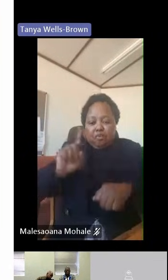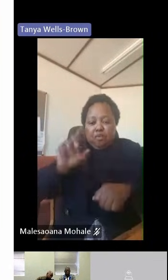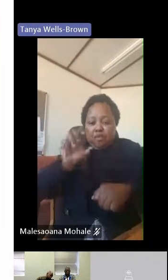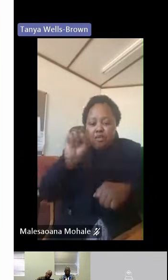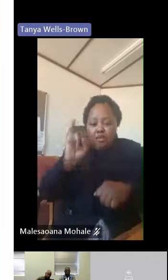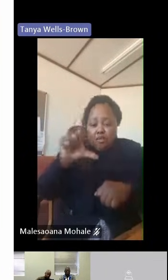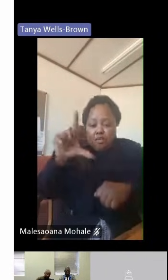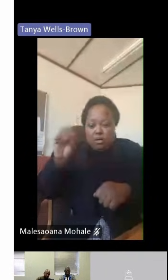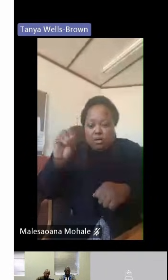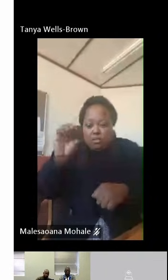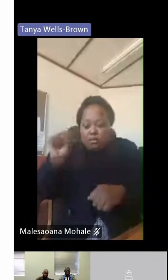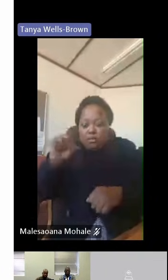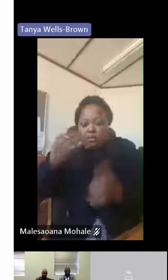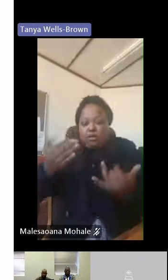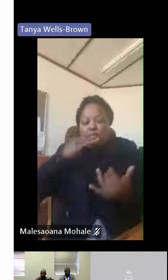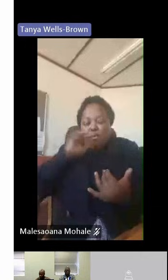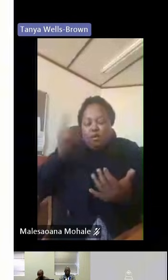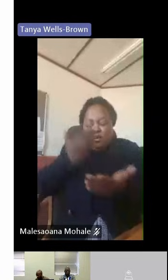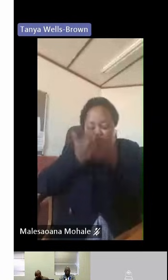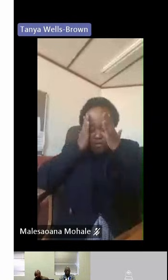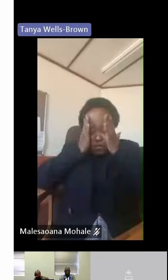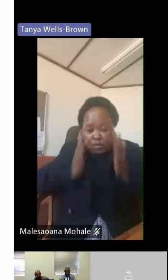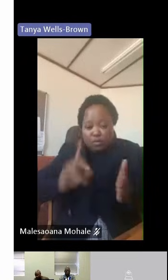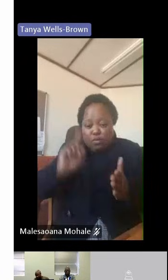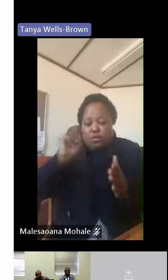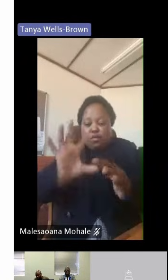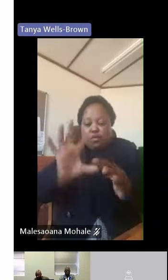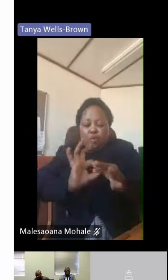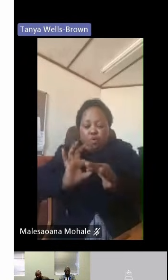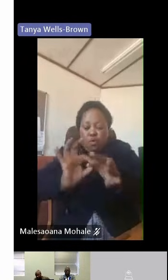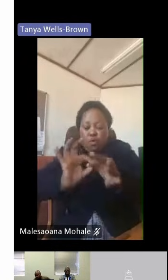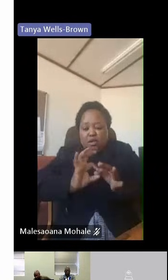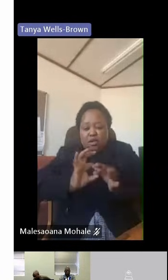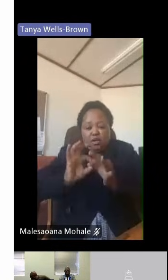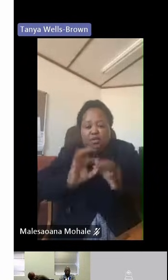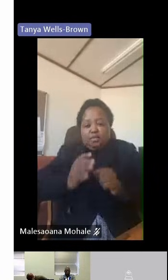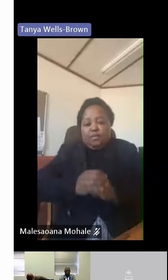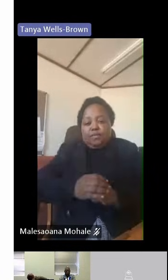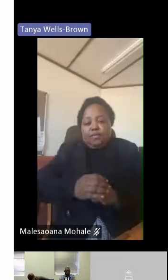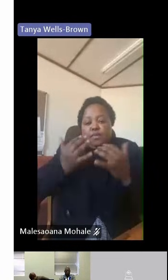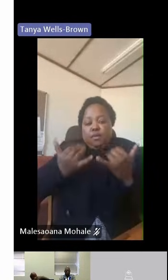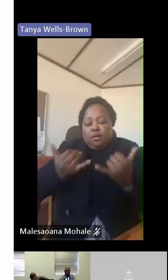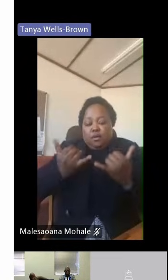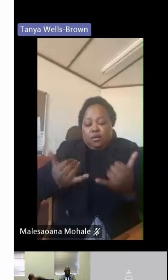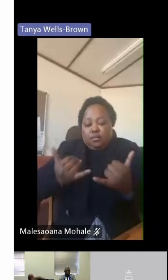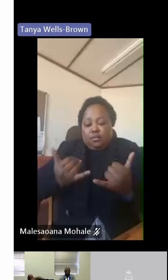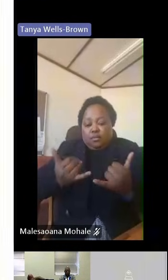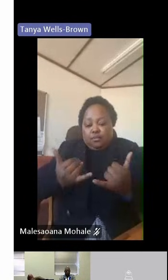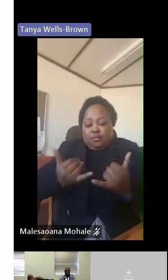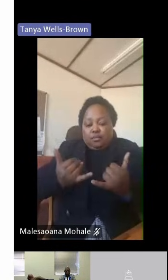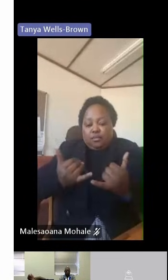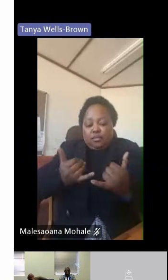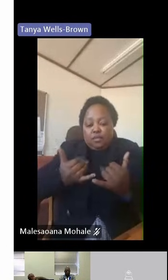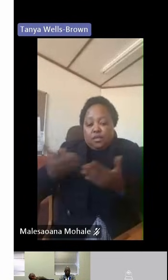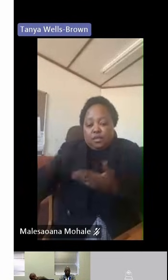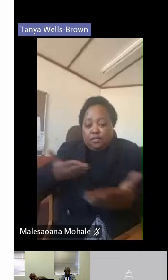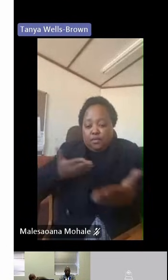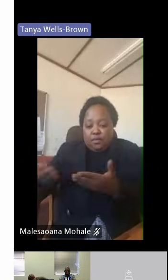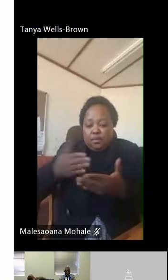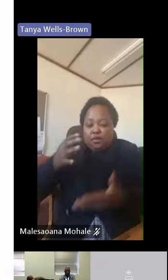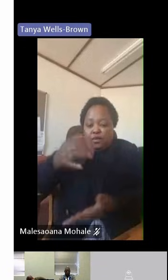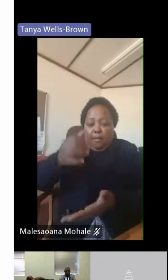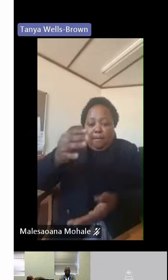on the coordination. So inside the Essential Services Package, there's a backbone connecting every